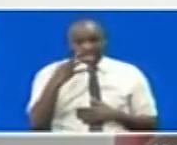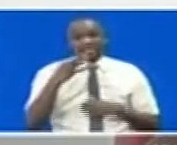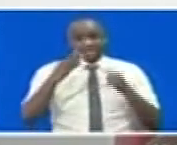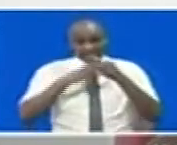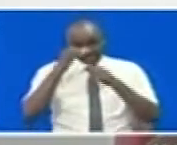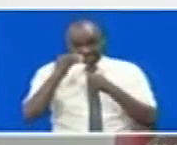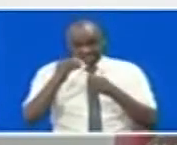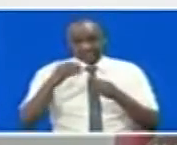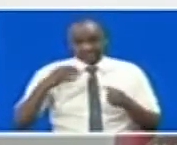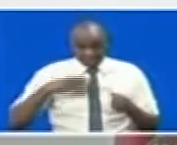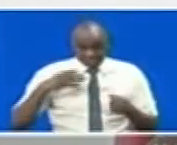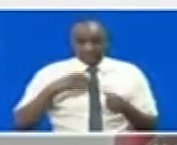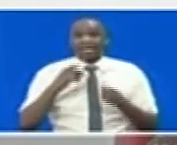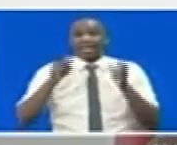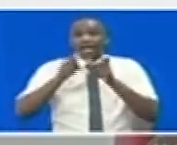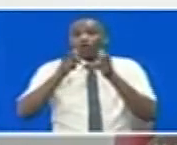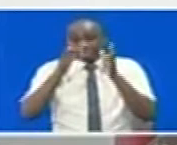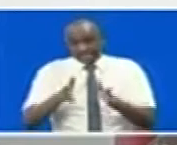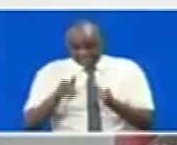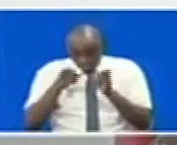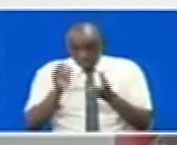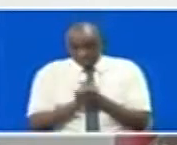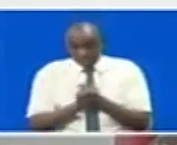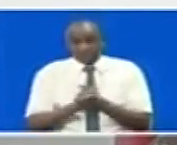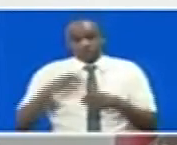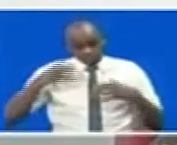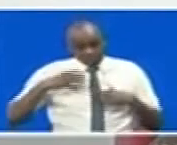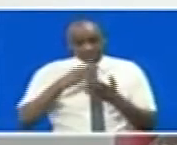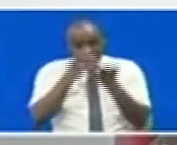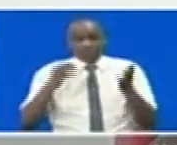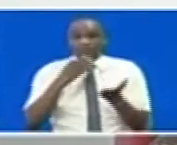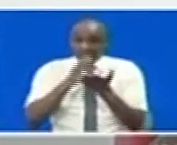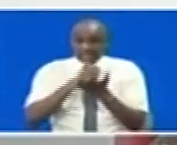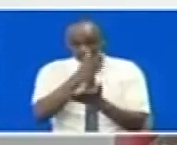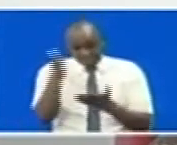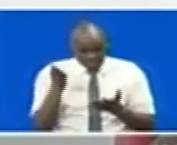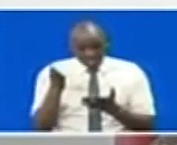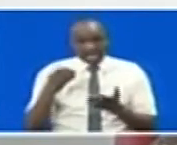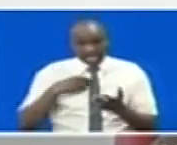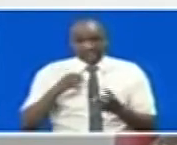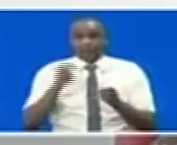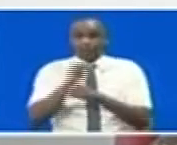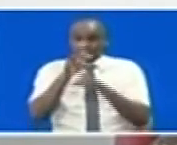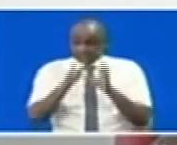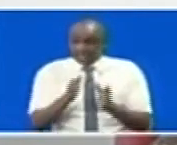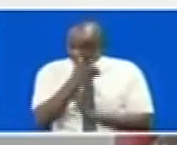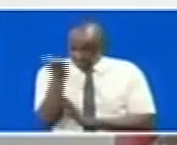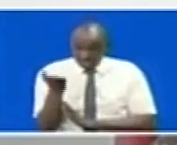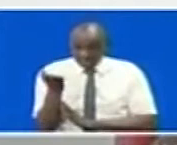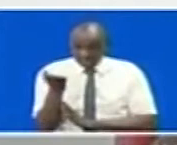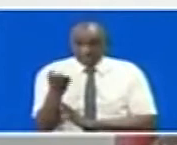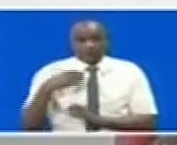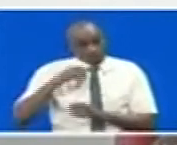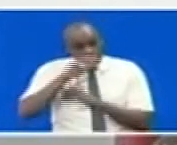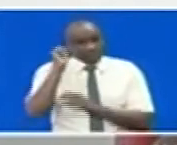390 voice recorders to people we have hired as cohesion monitors across the